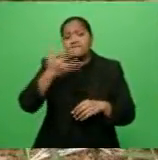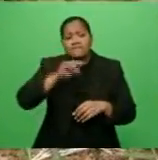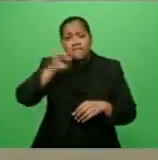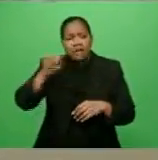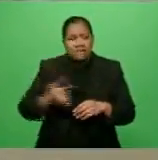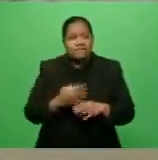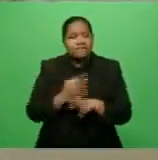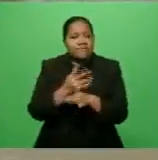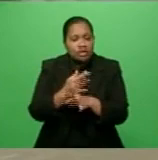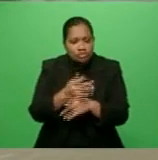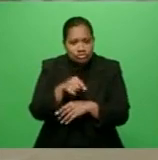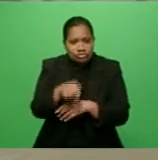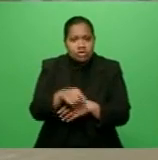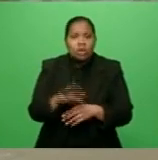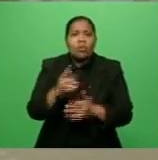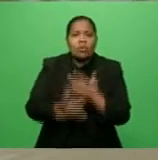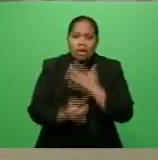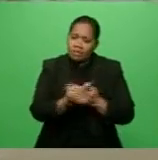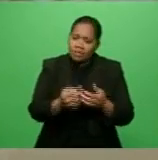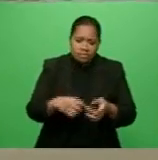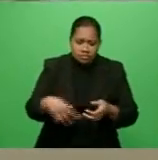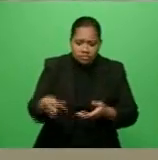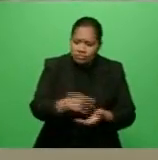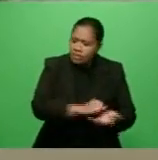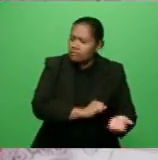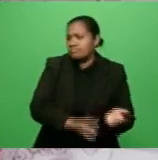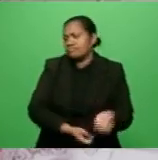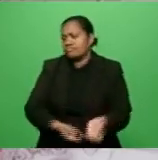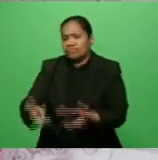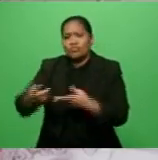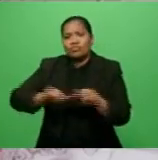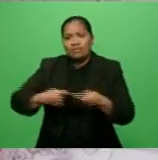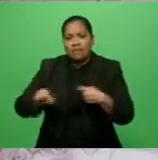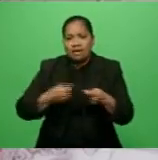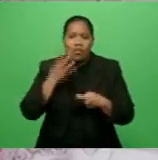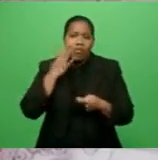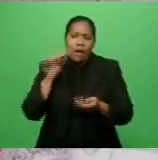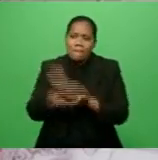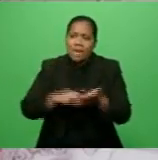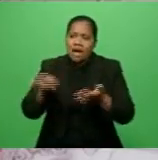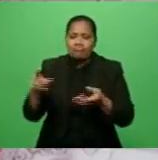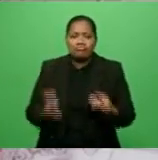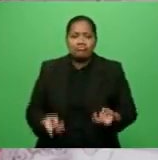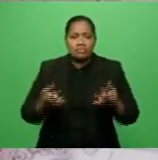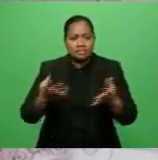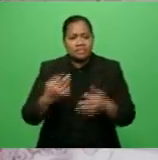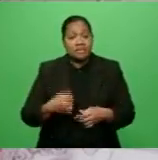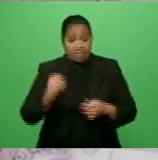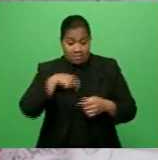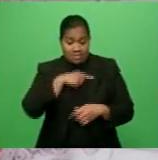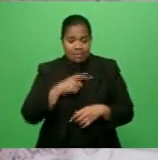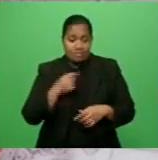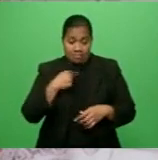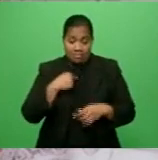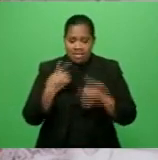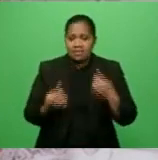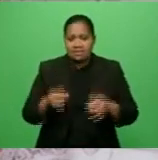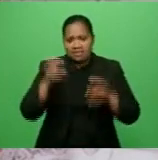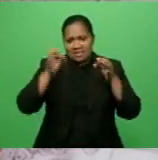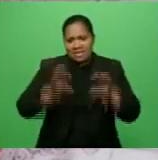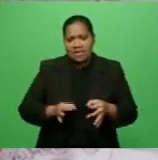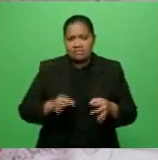fish going to the market as soon as a buyer is ready. We decided to take loan from FDB